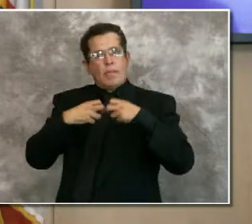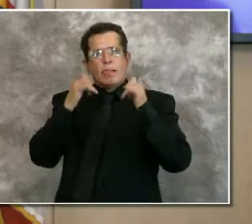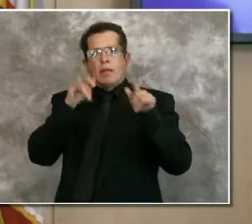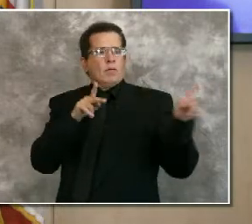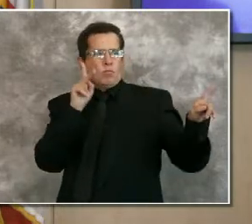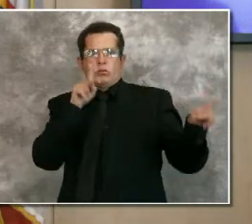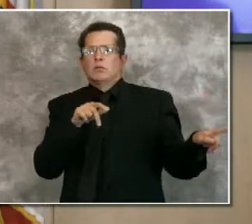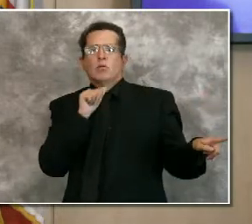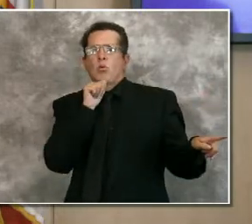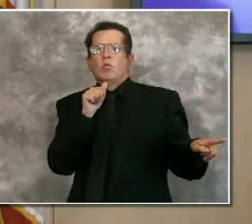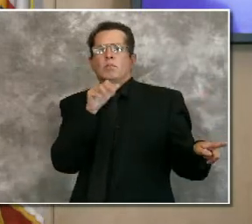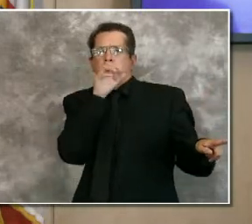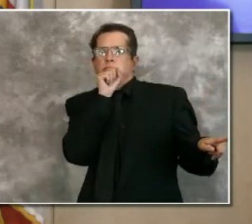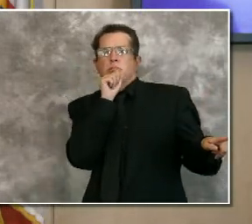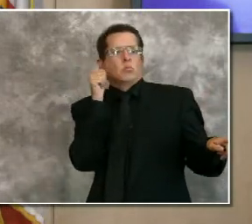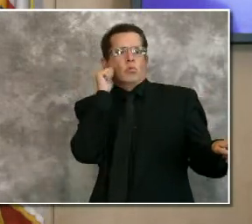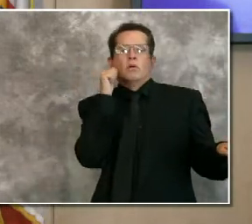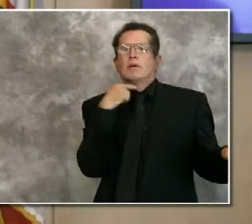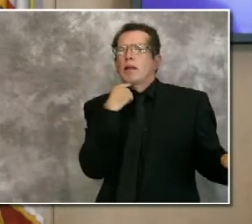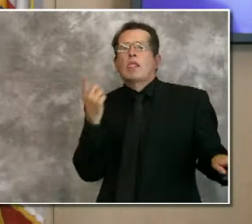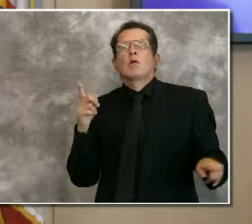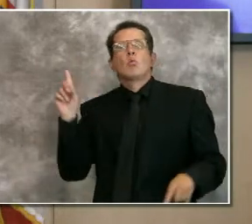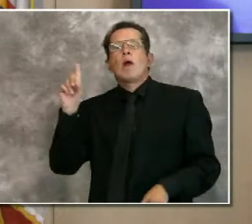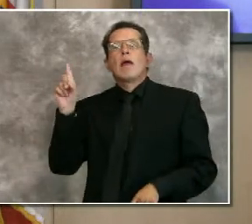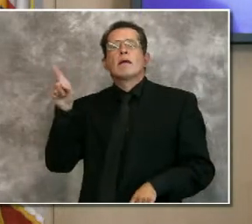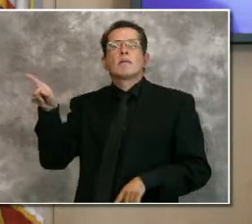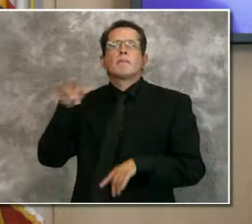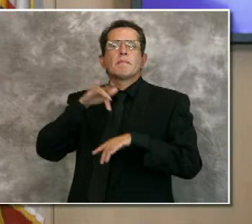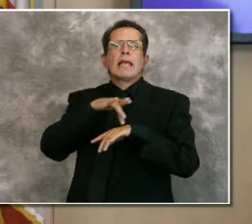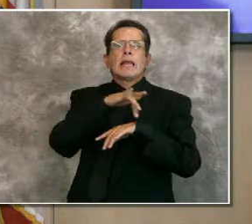not providing information about close contacts?